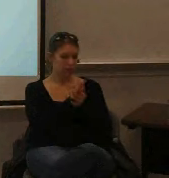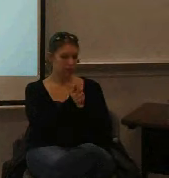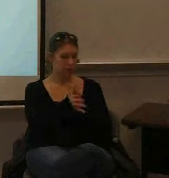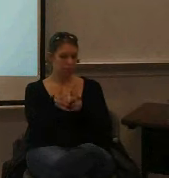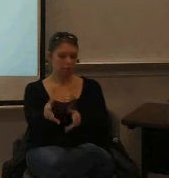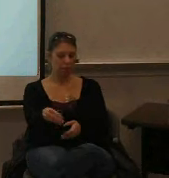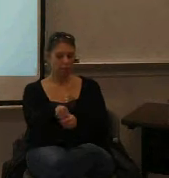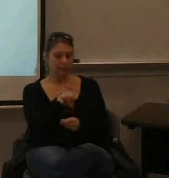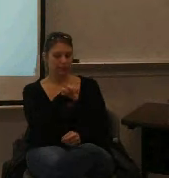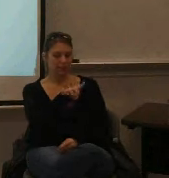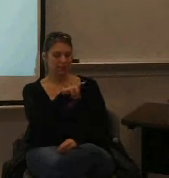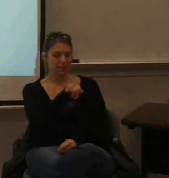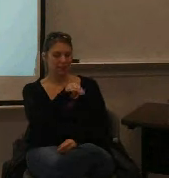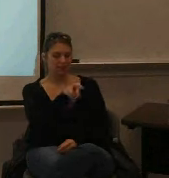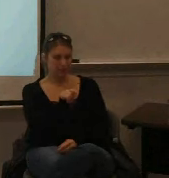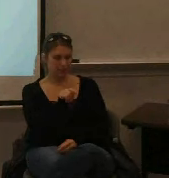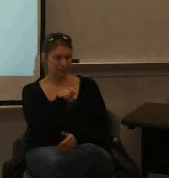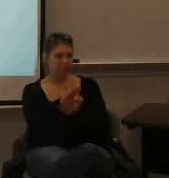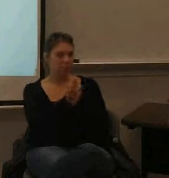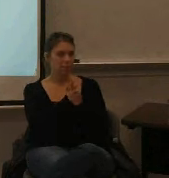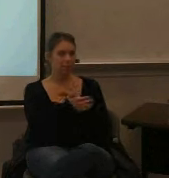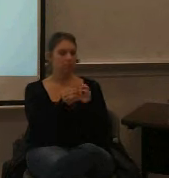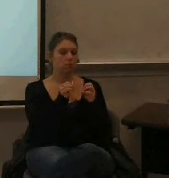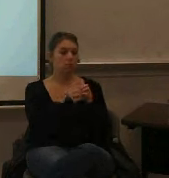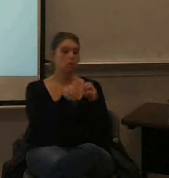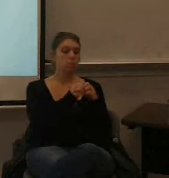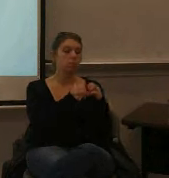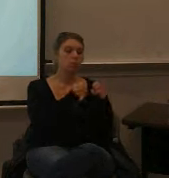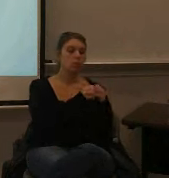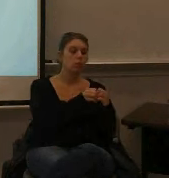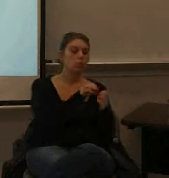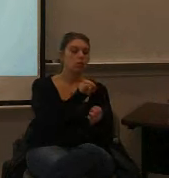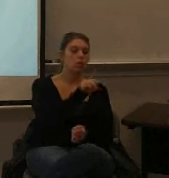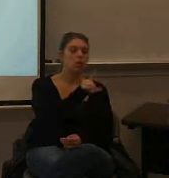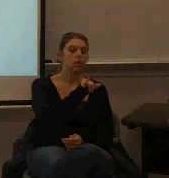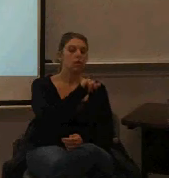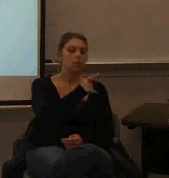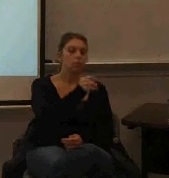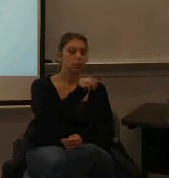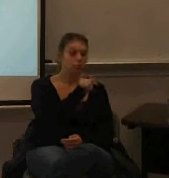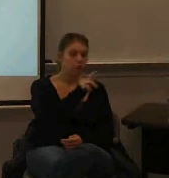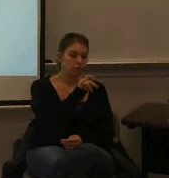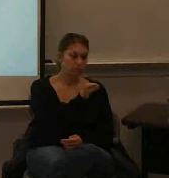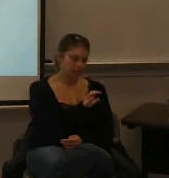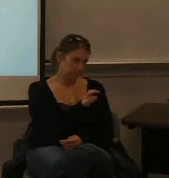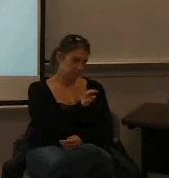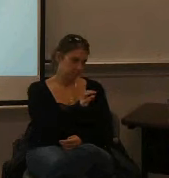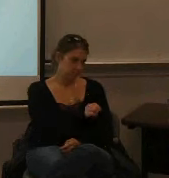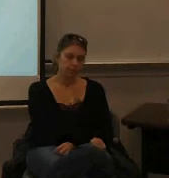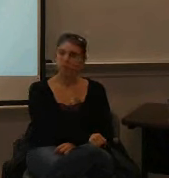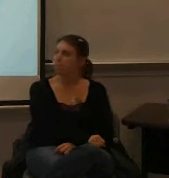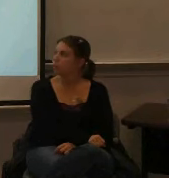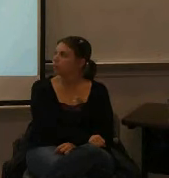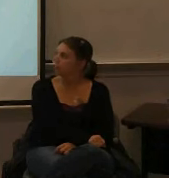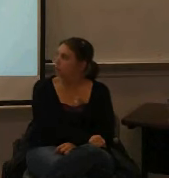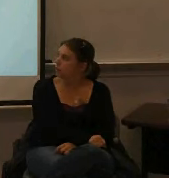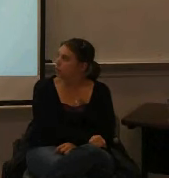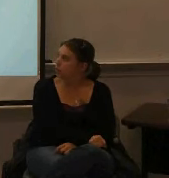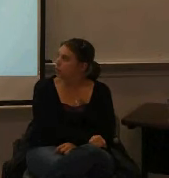in the sediment and buried in the sediment, it became more back to its oligotrophic state.